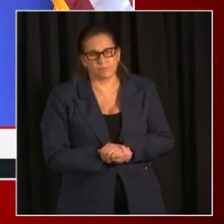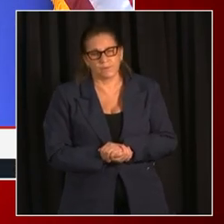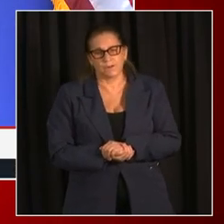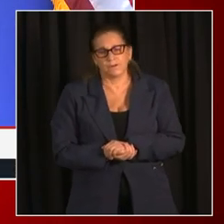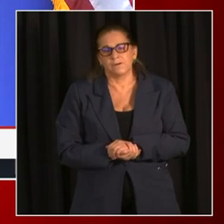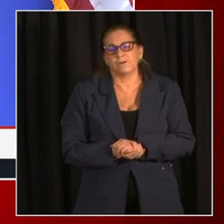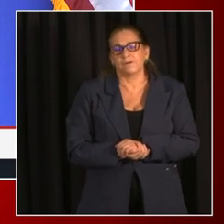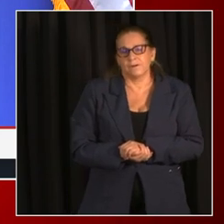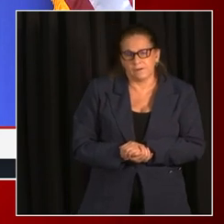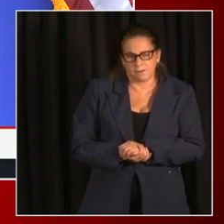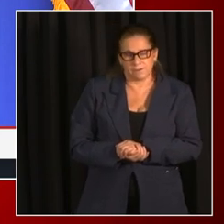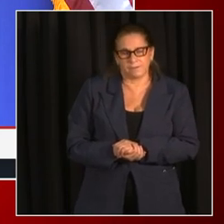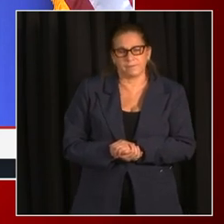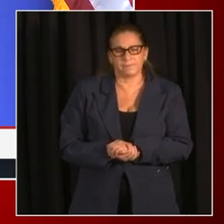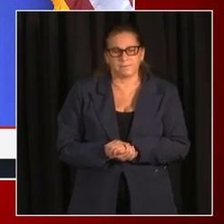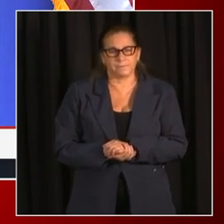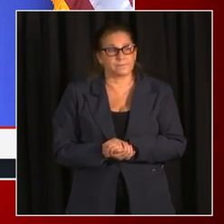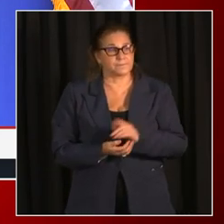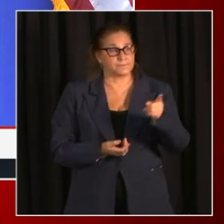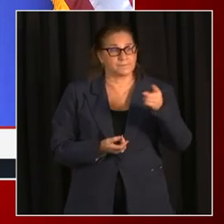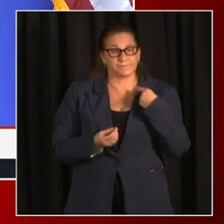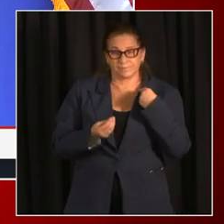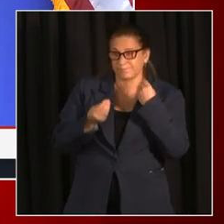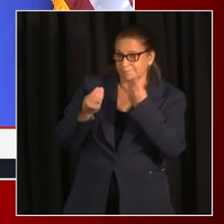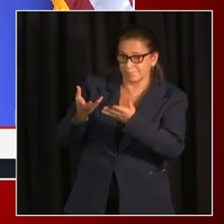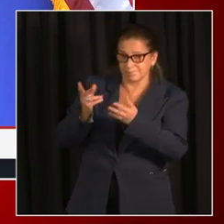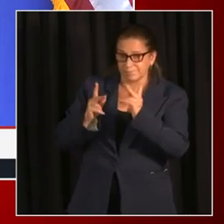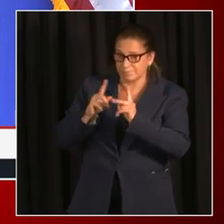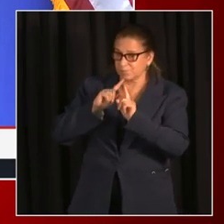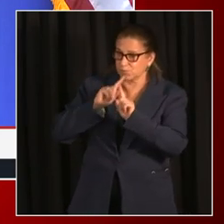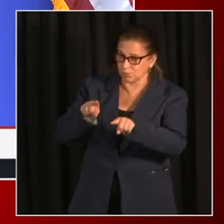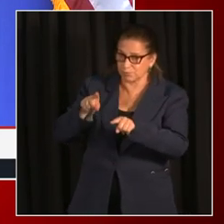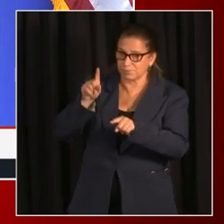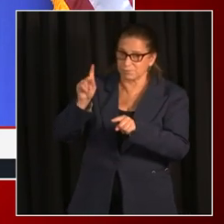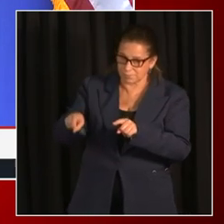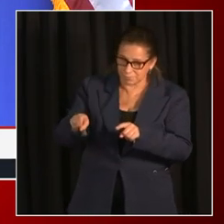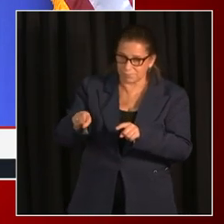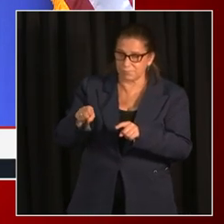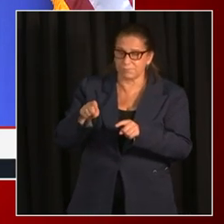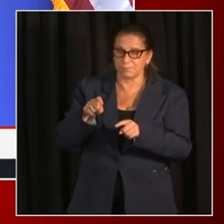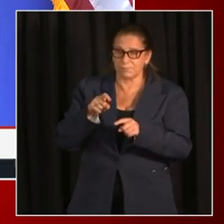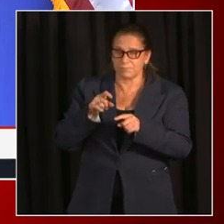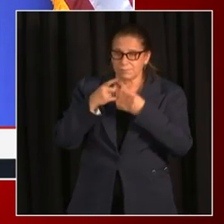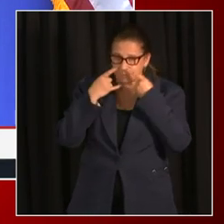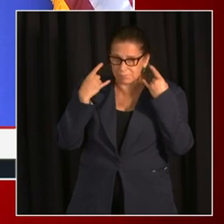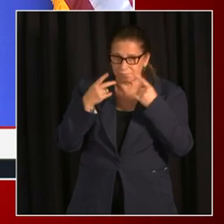we first issue people an order to quarantine and isolate. Right now, we